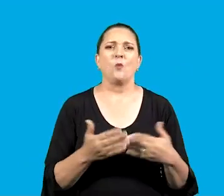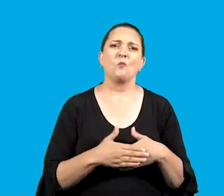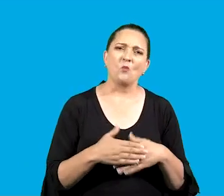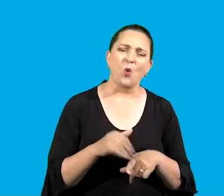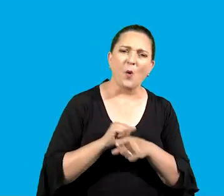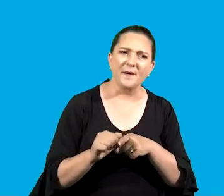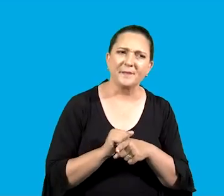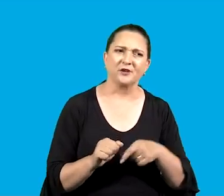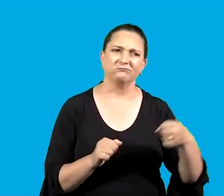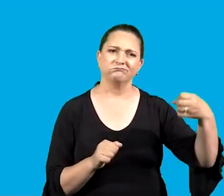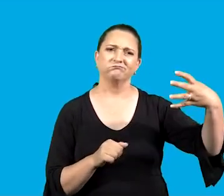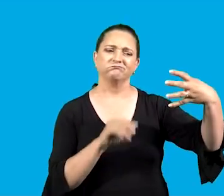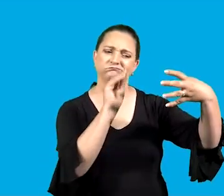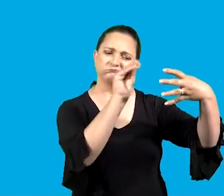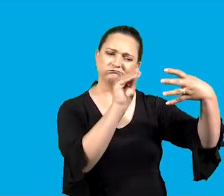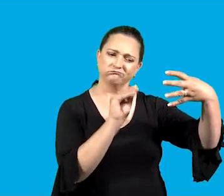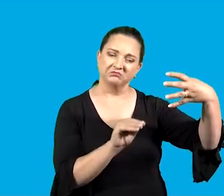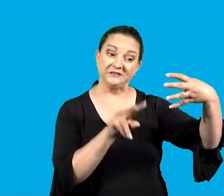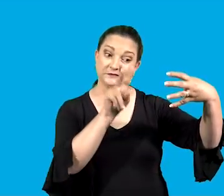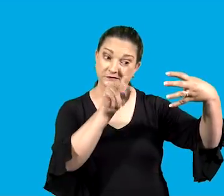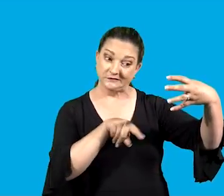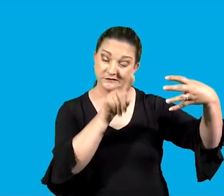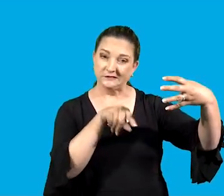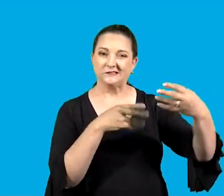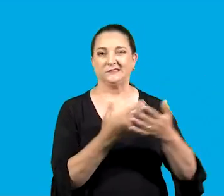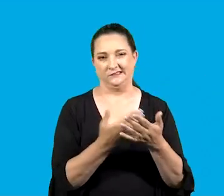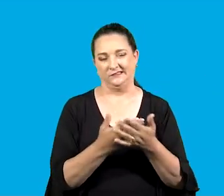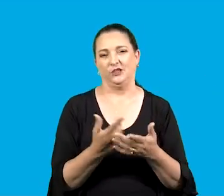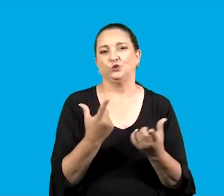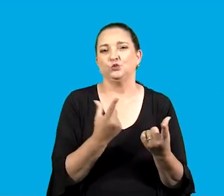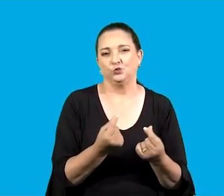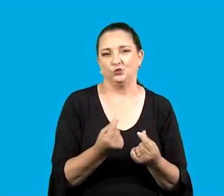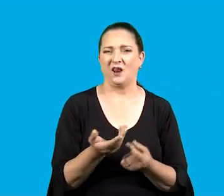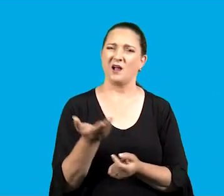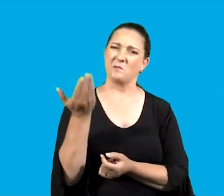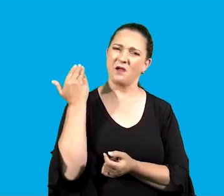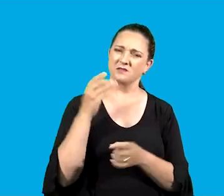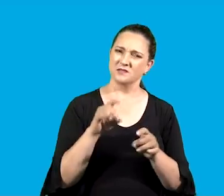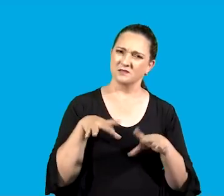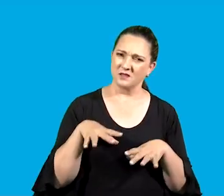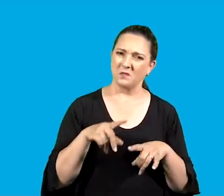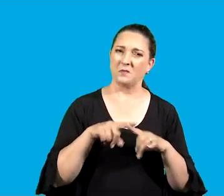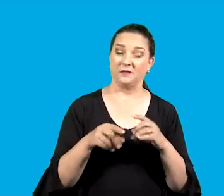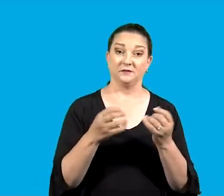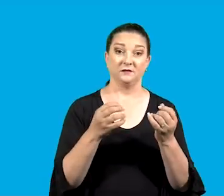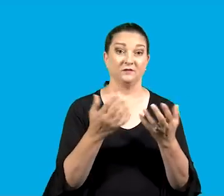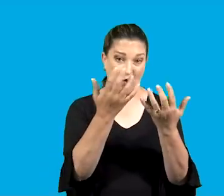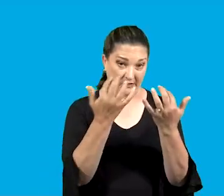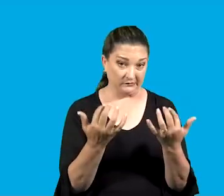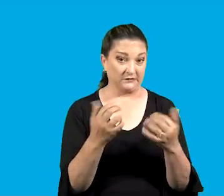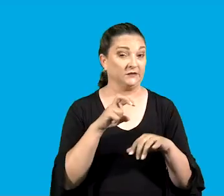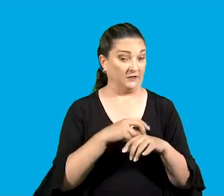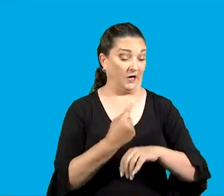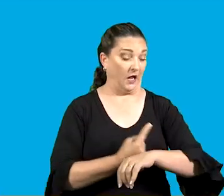For further exam practice, I want to encourage you to look at these past exam papers. Remember, with accounting, you need to put in the